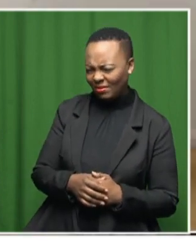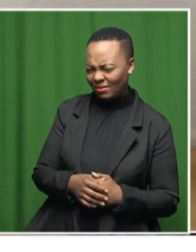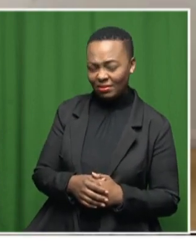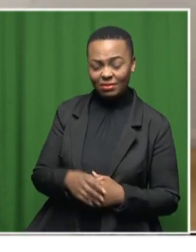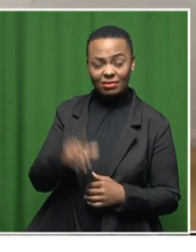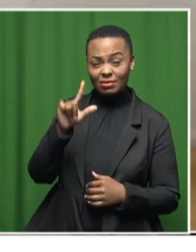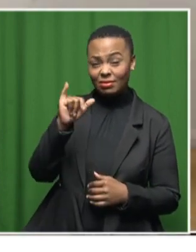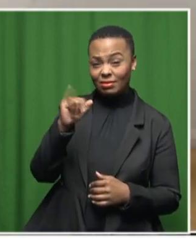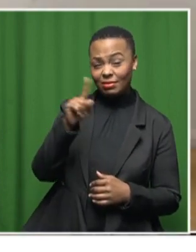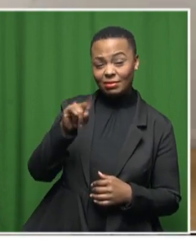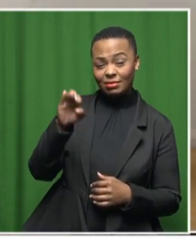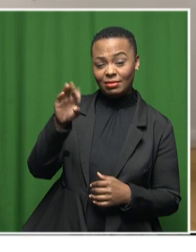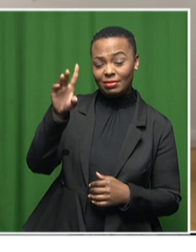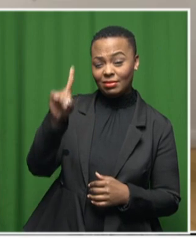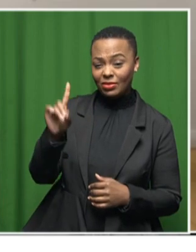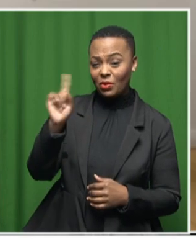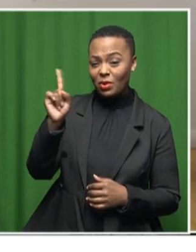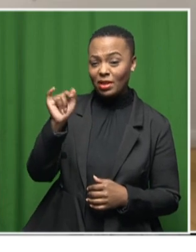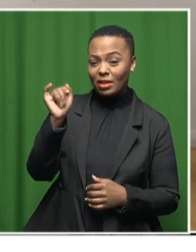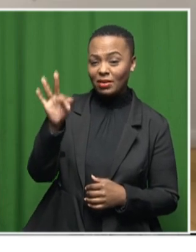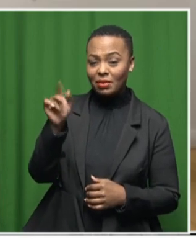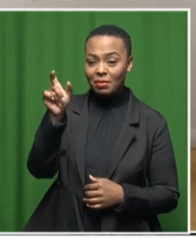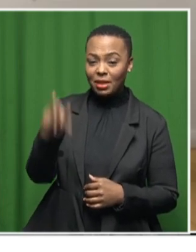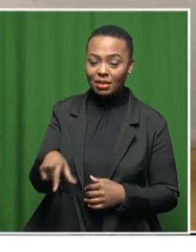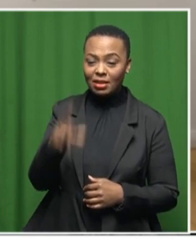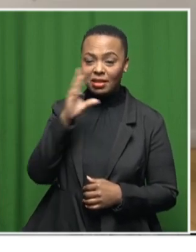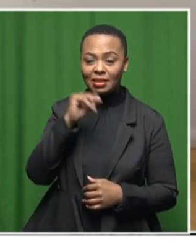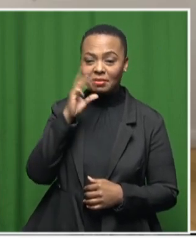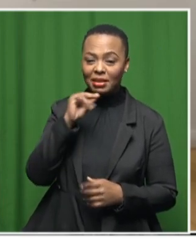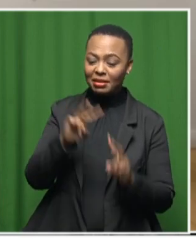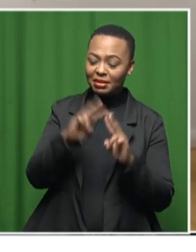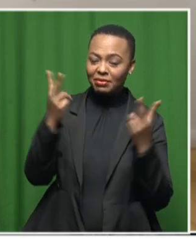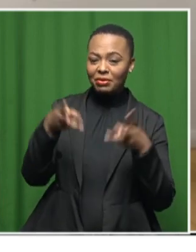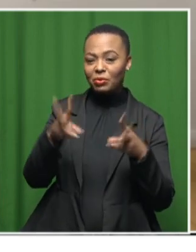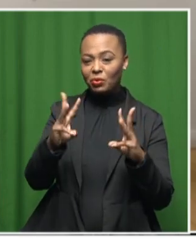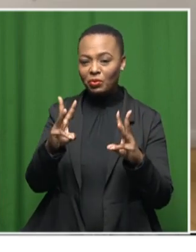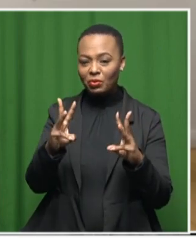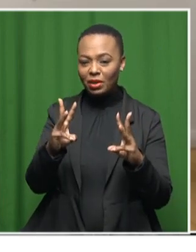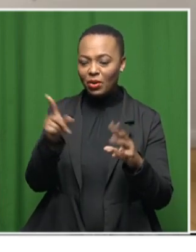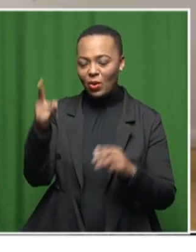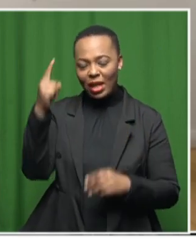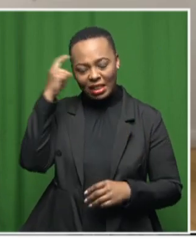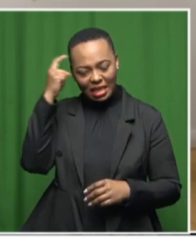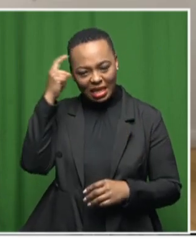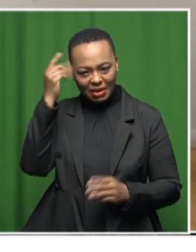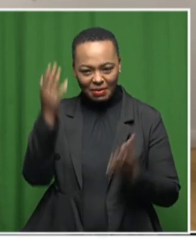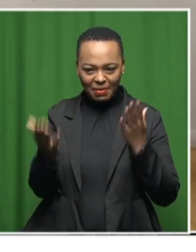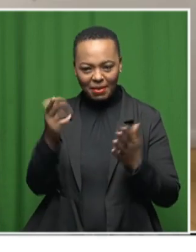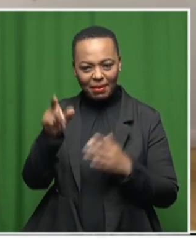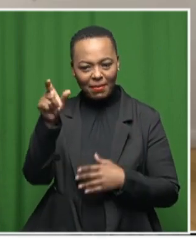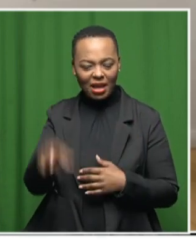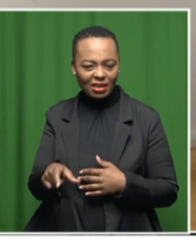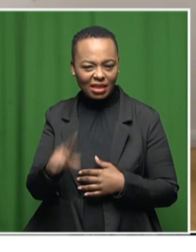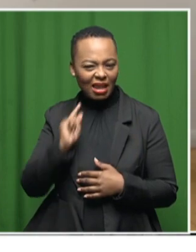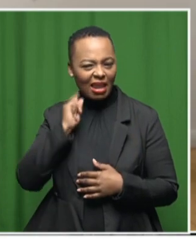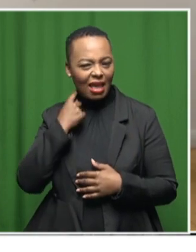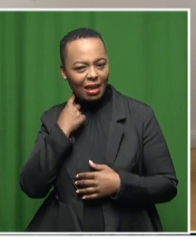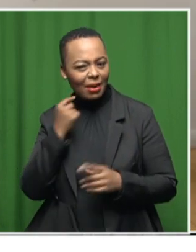somebody speaks in a particular way that would make you think that they're actually lying, yet they're